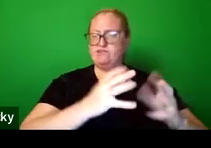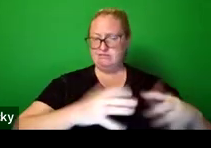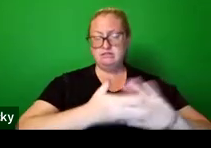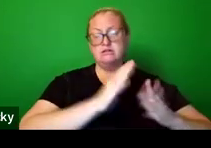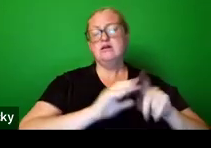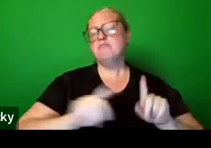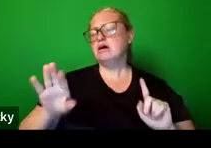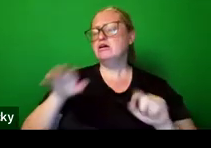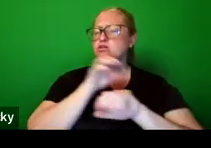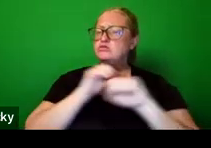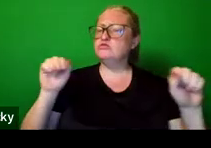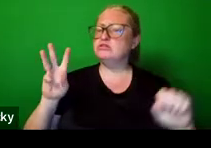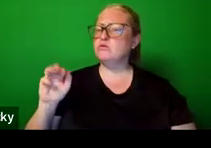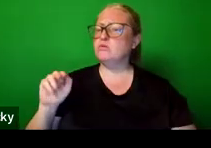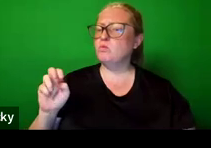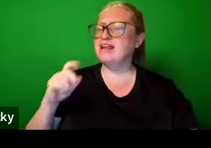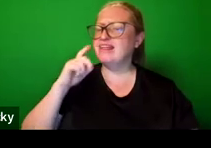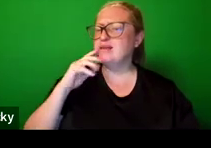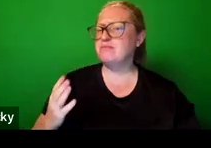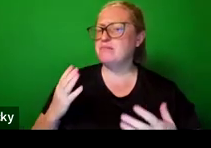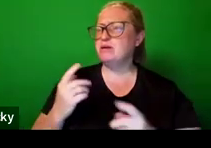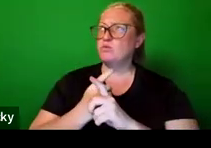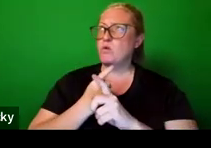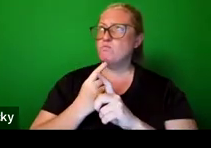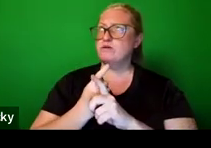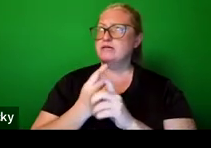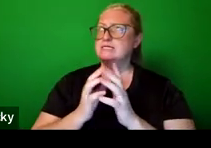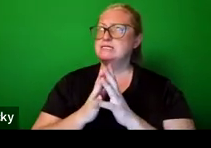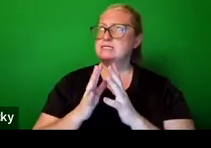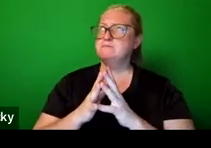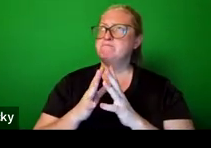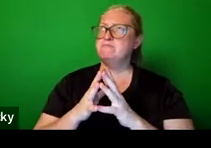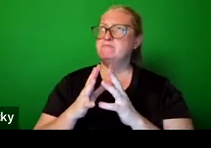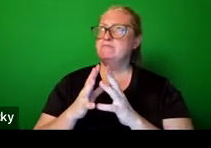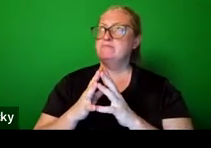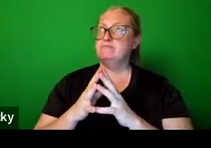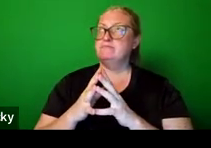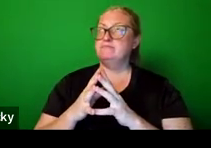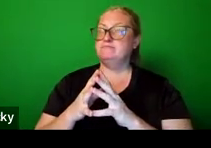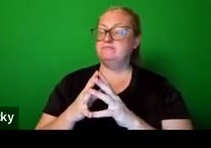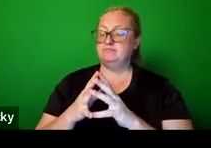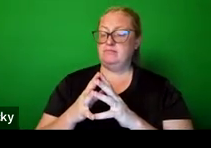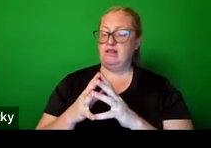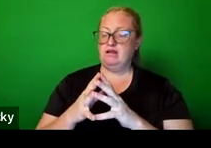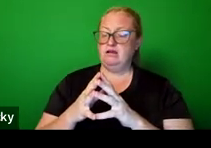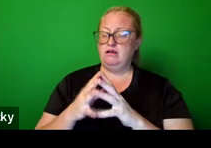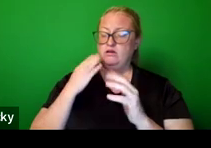appropriate, having something, and I know we're having this discussion in real time, but maybe next steps could be having